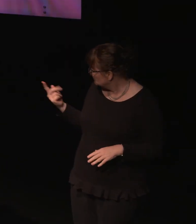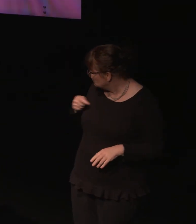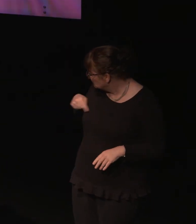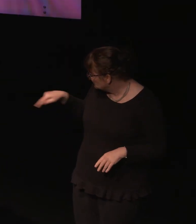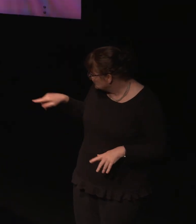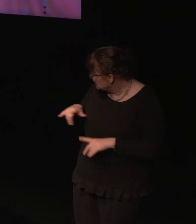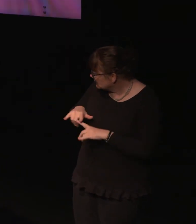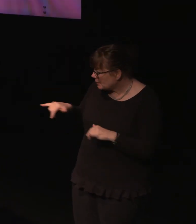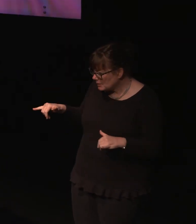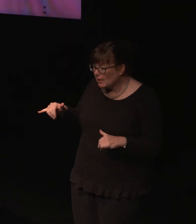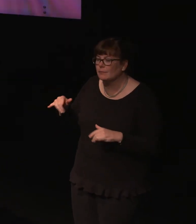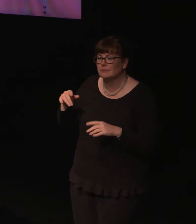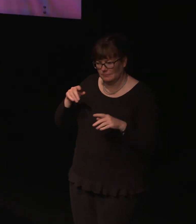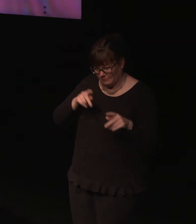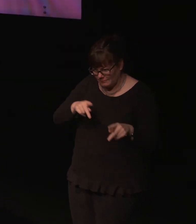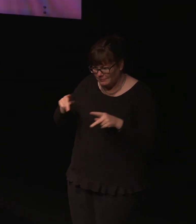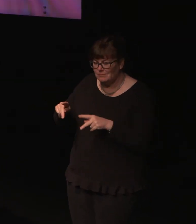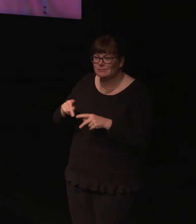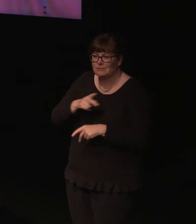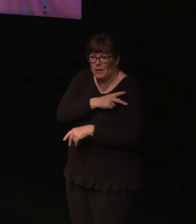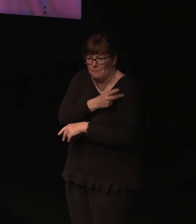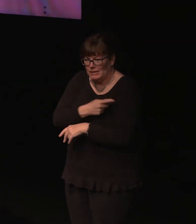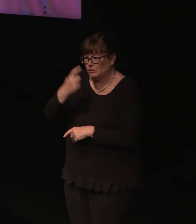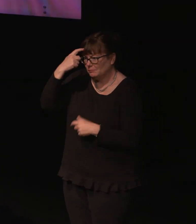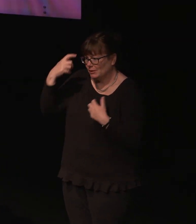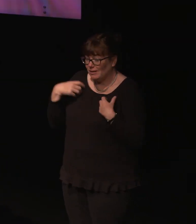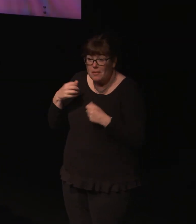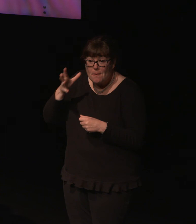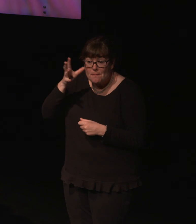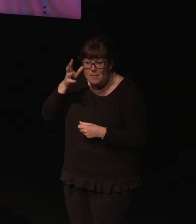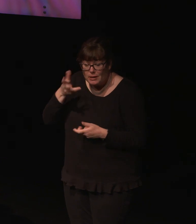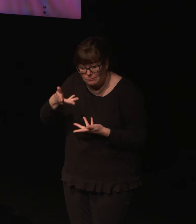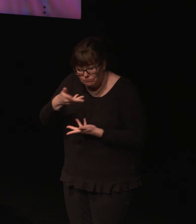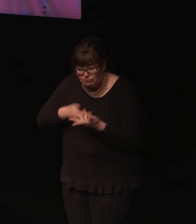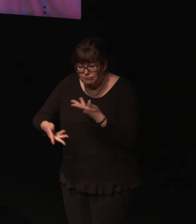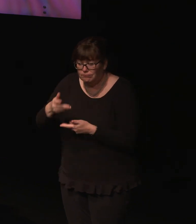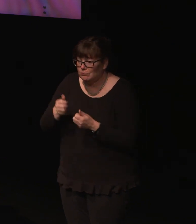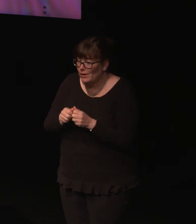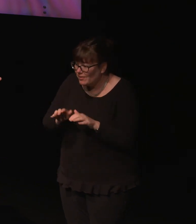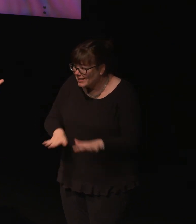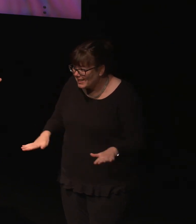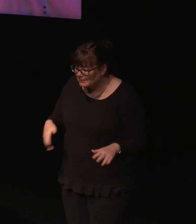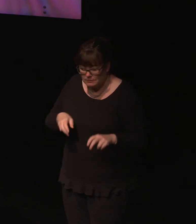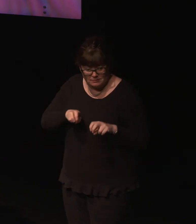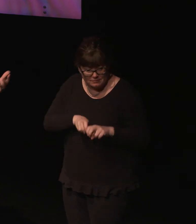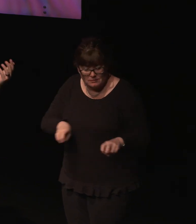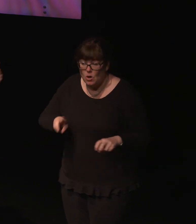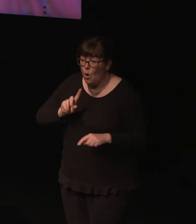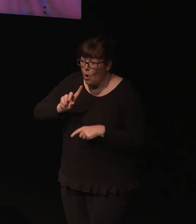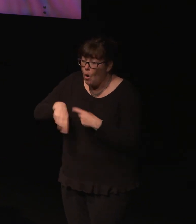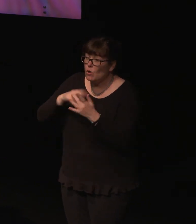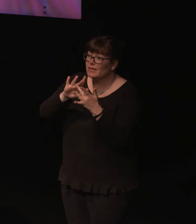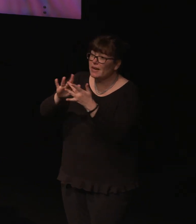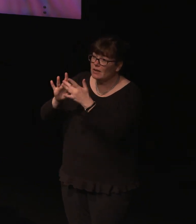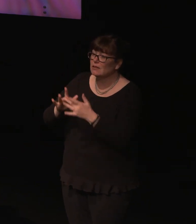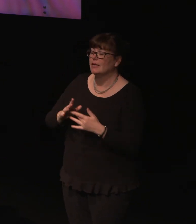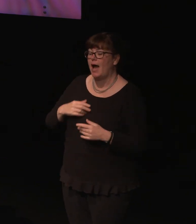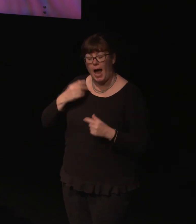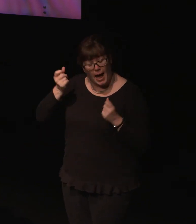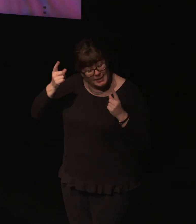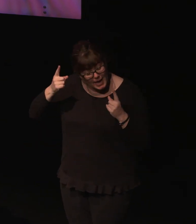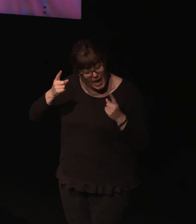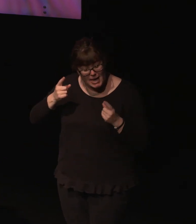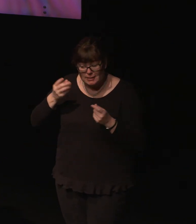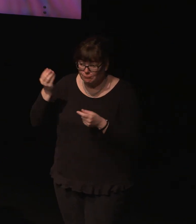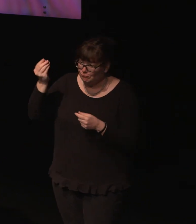health. We want, parents to be able to engage with their kids. And if we continue to do this like only online play, and I get it, it's good money. There's